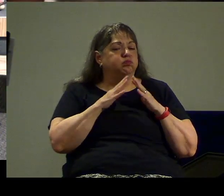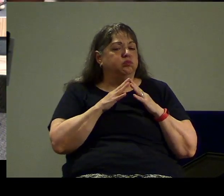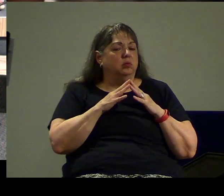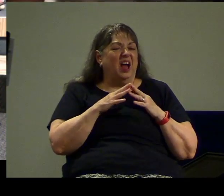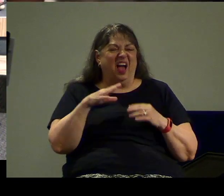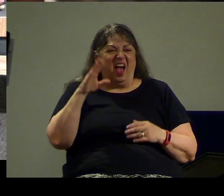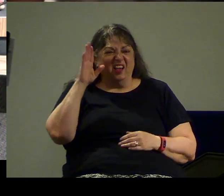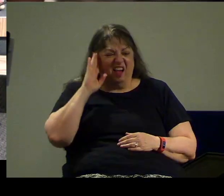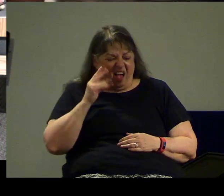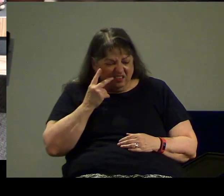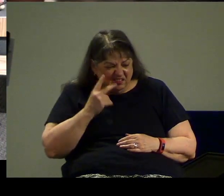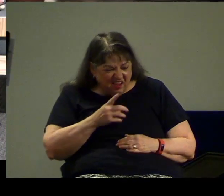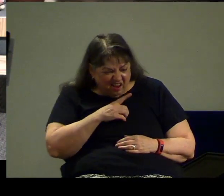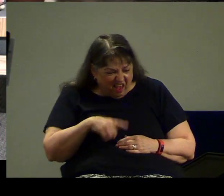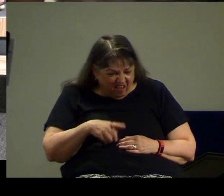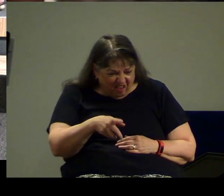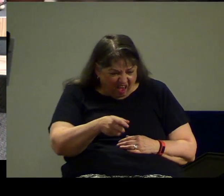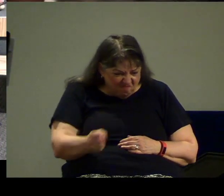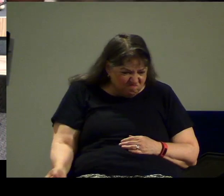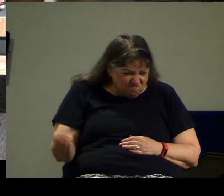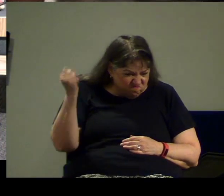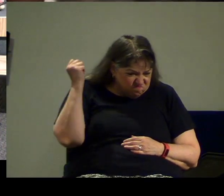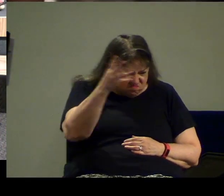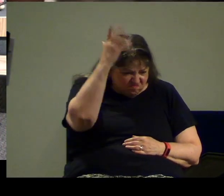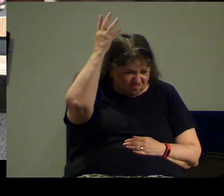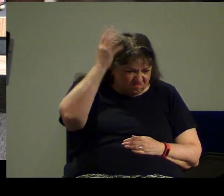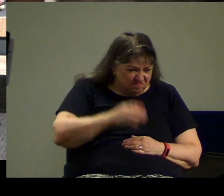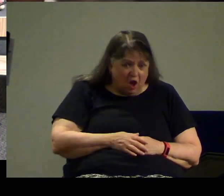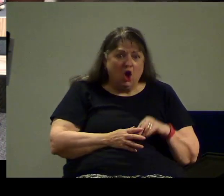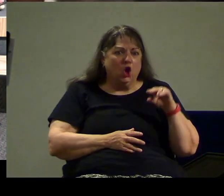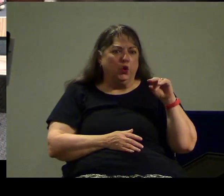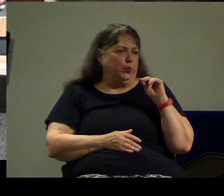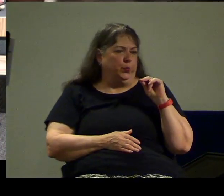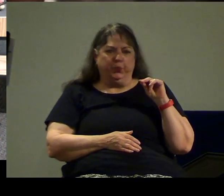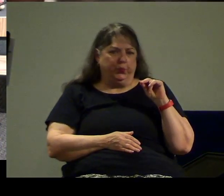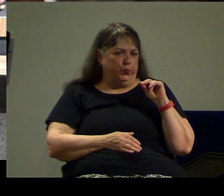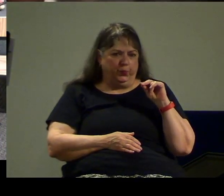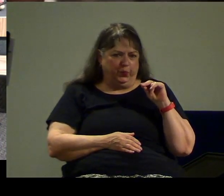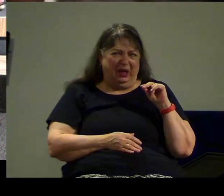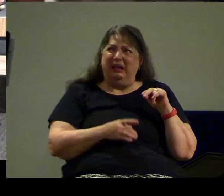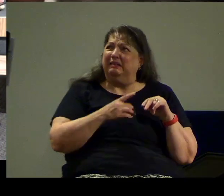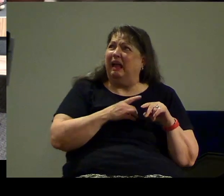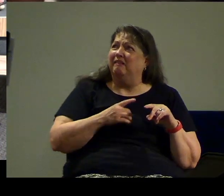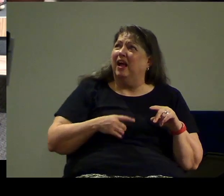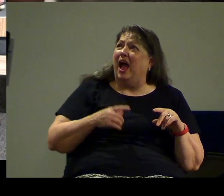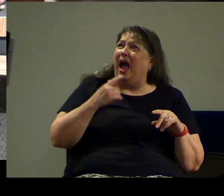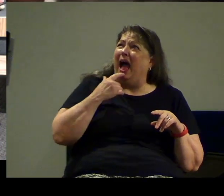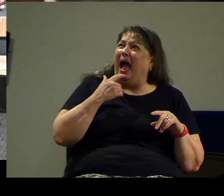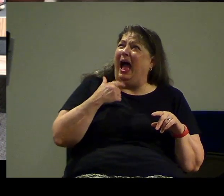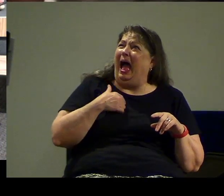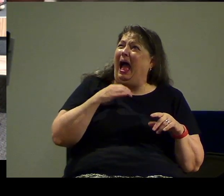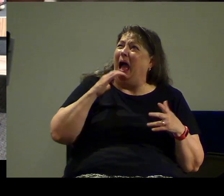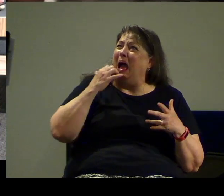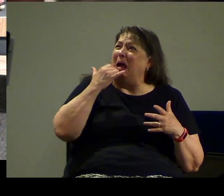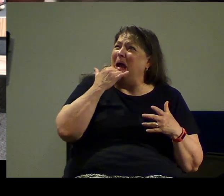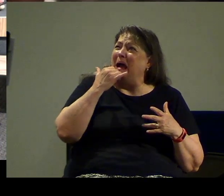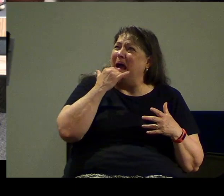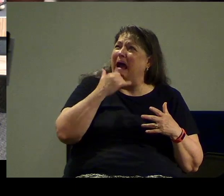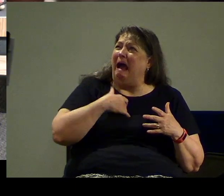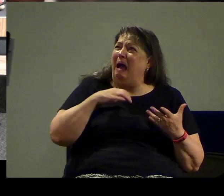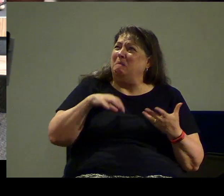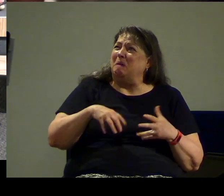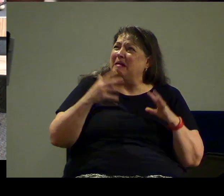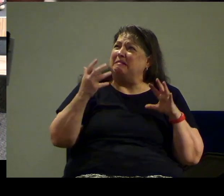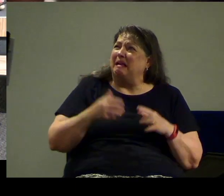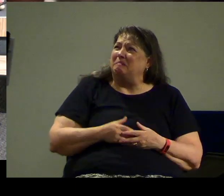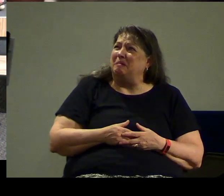away. God understood he sinned. David repented, and as a result, their son that they had in